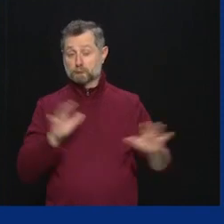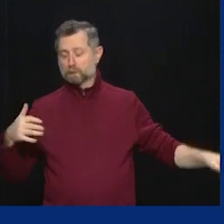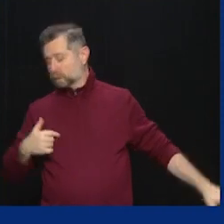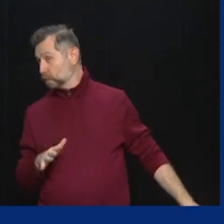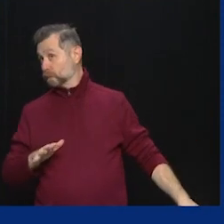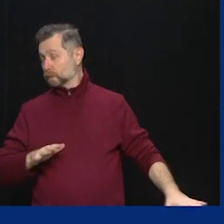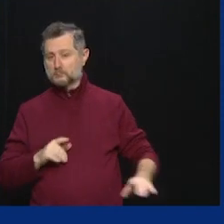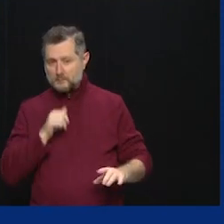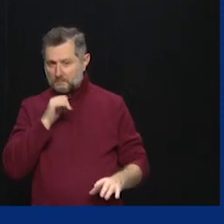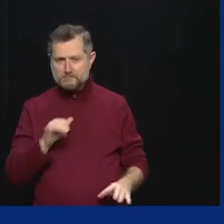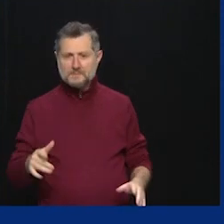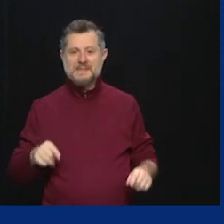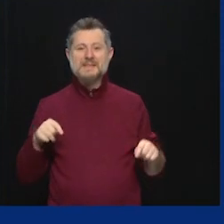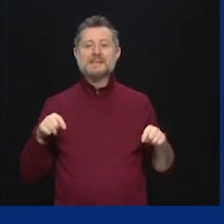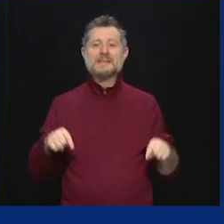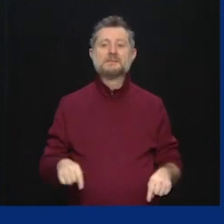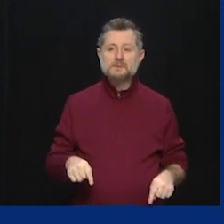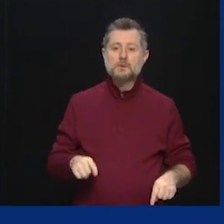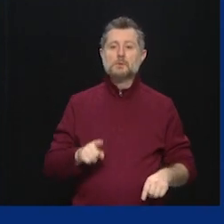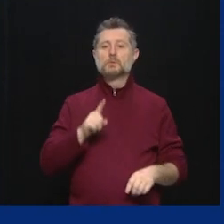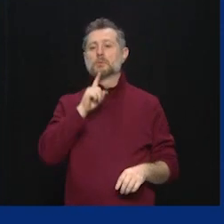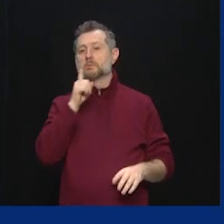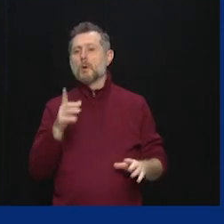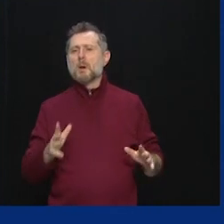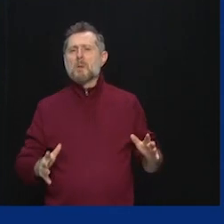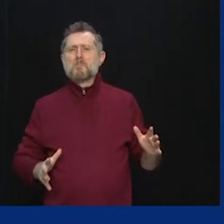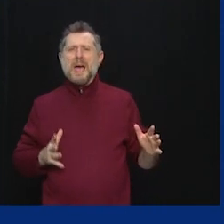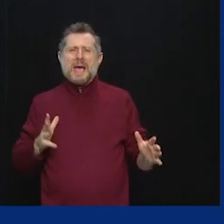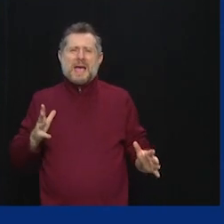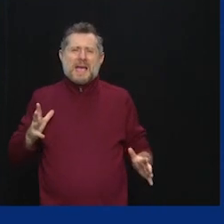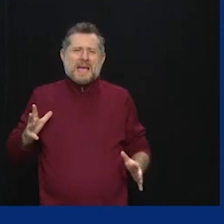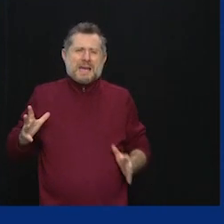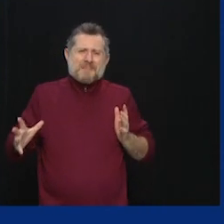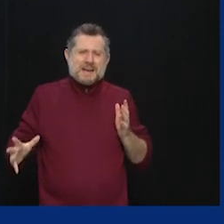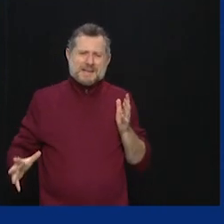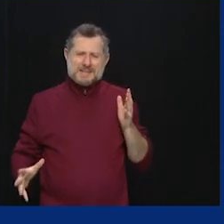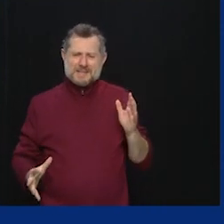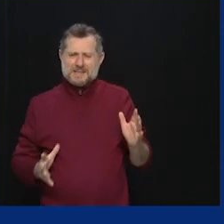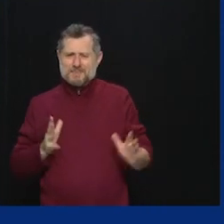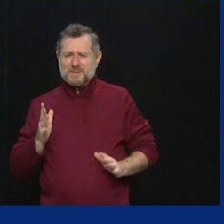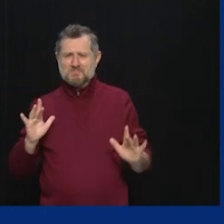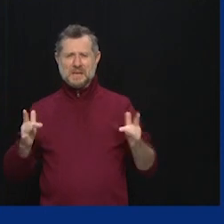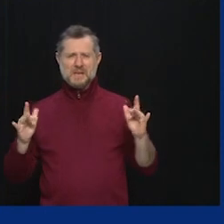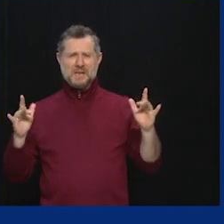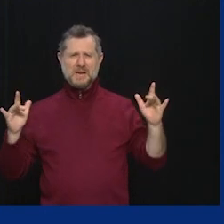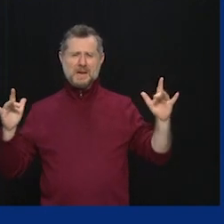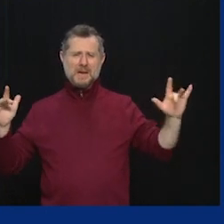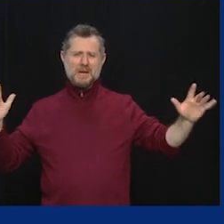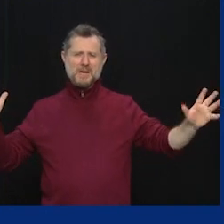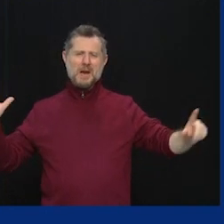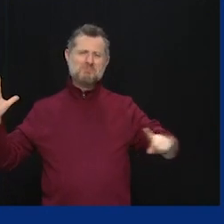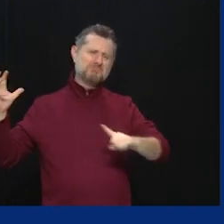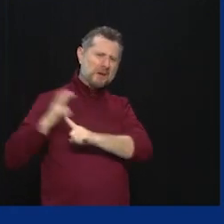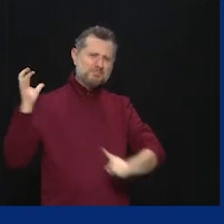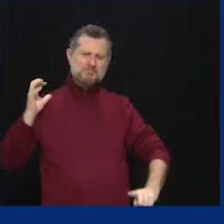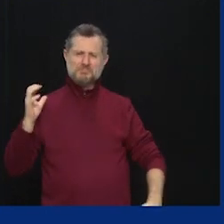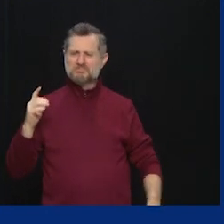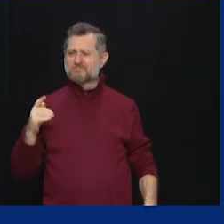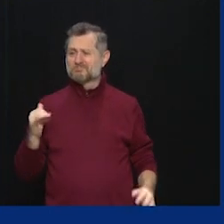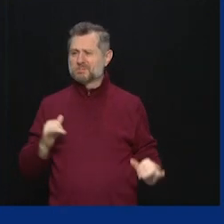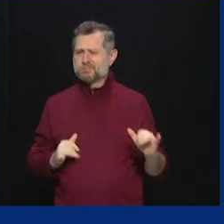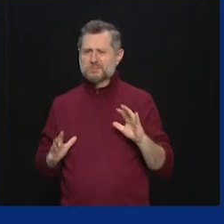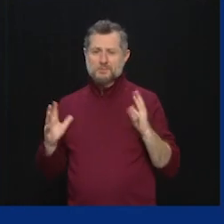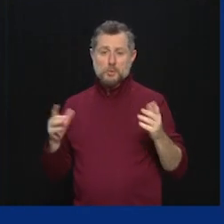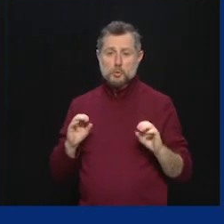This is as fine a venue as there is in the world. No detail was